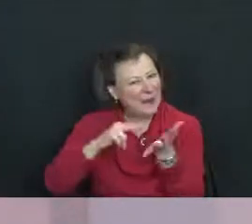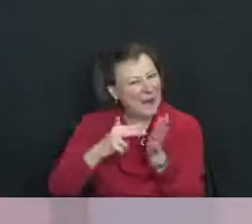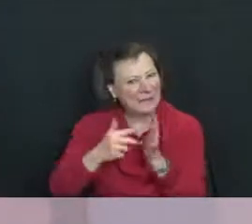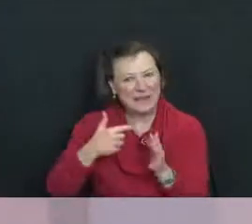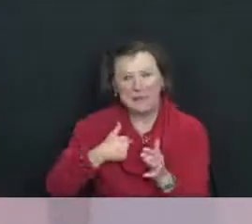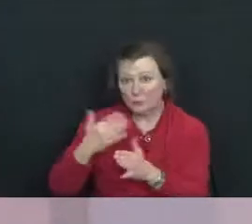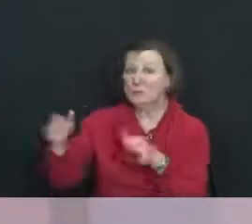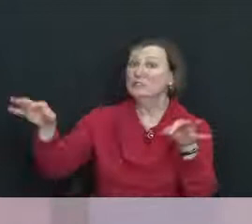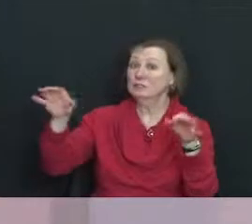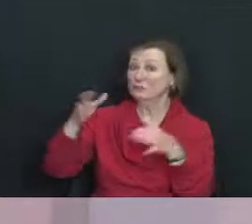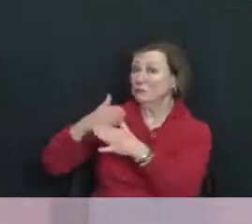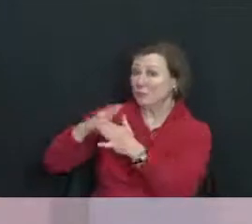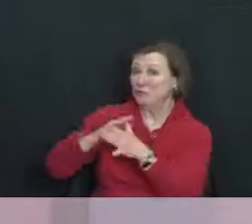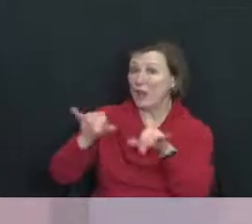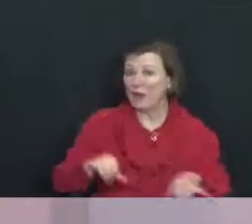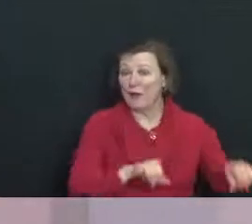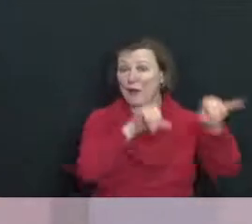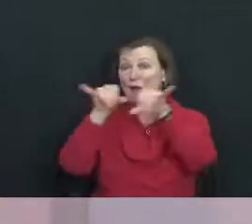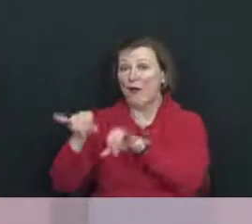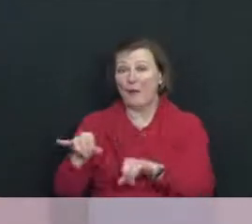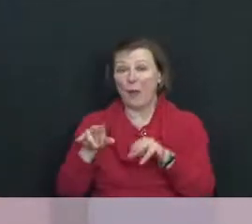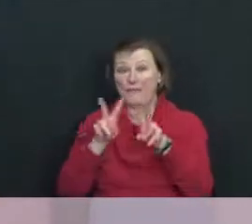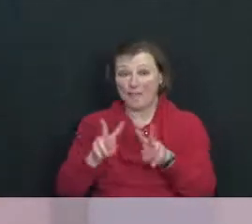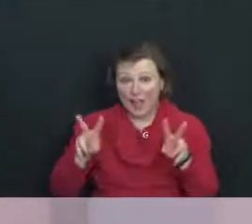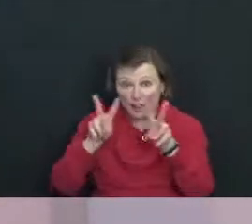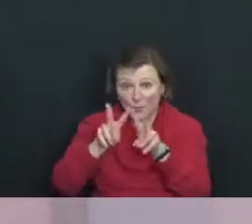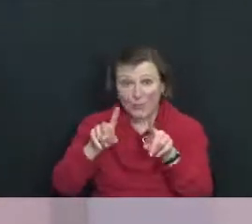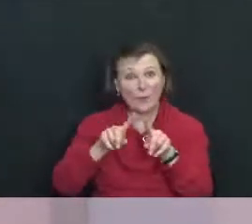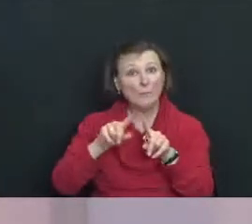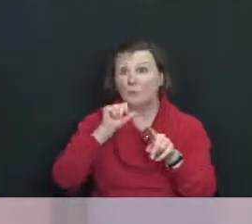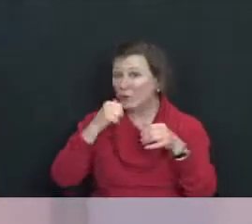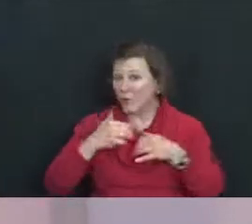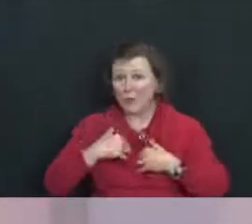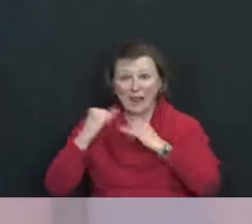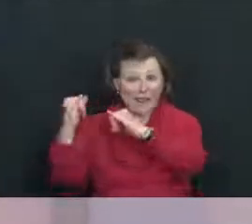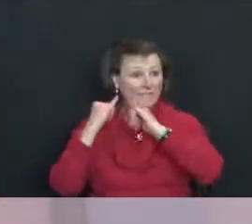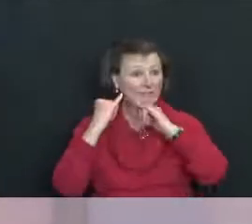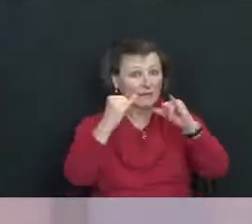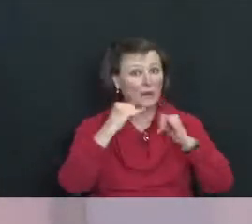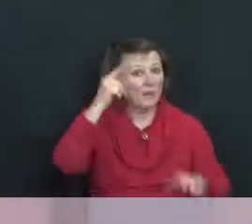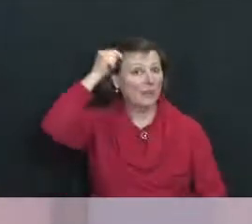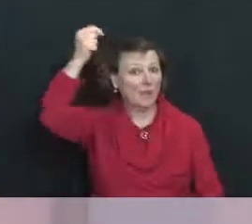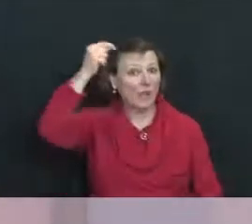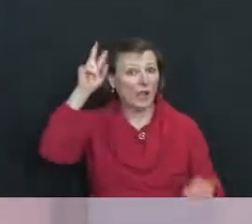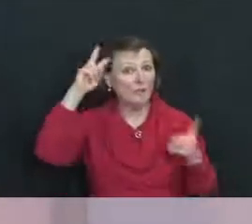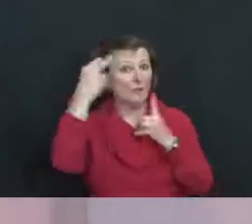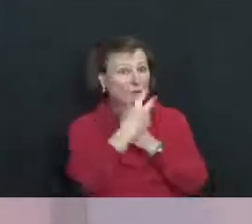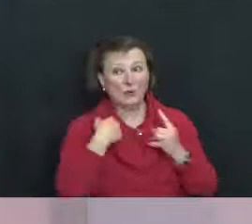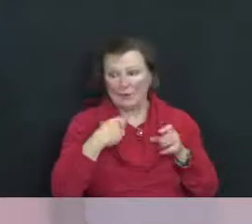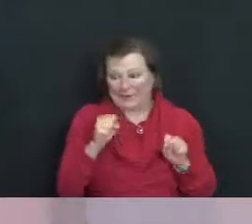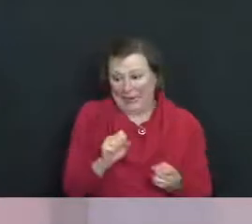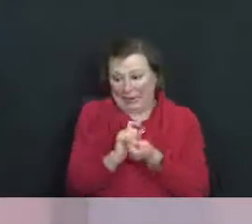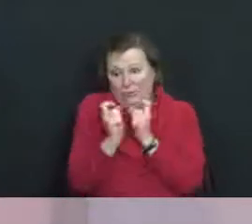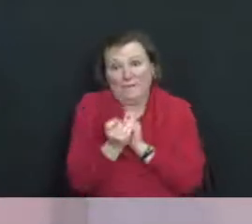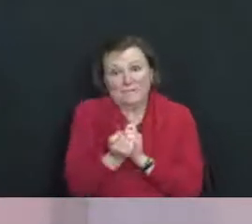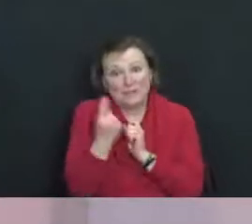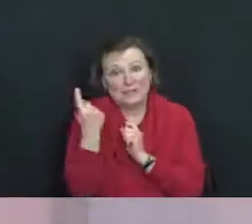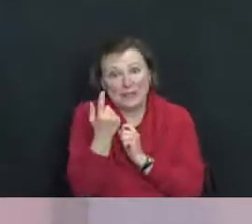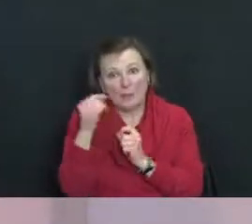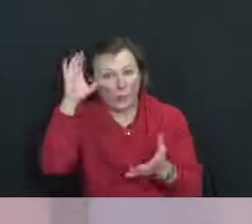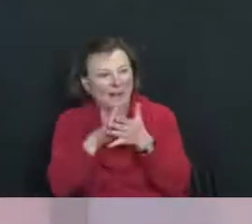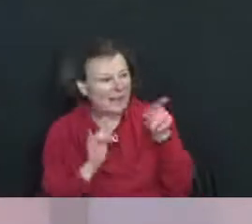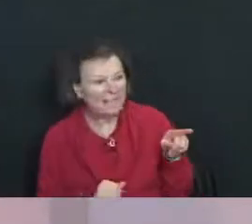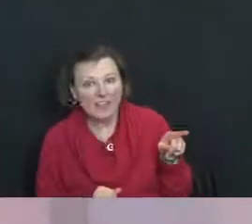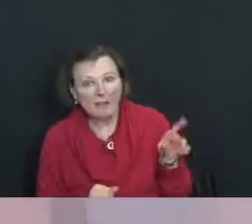common values, but we do not hold common theological views to which we could convert somebody. So you